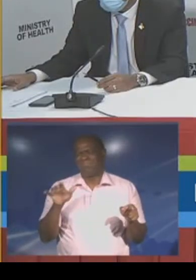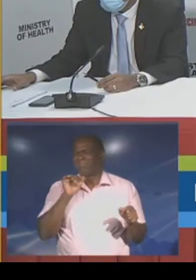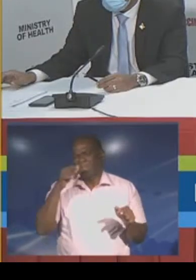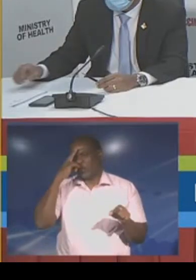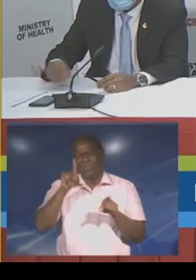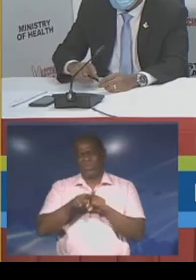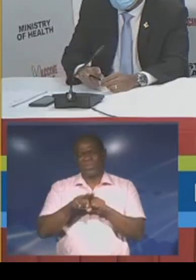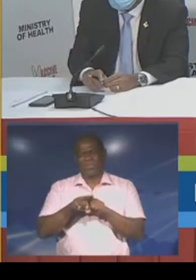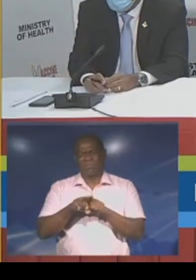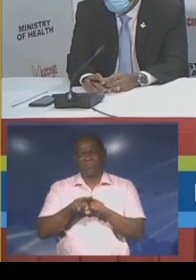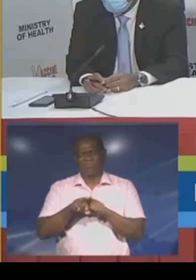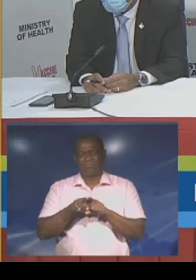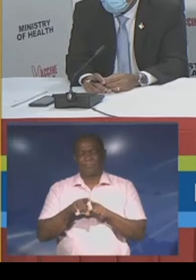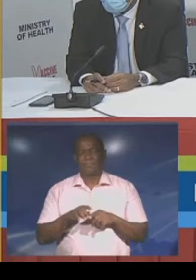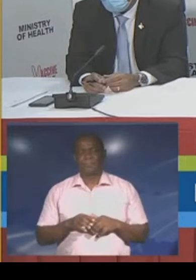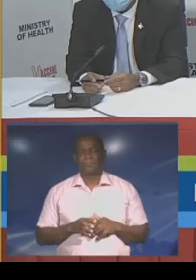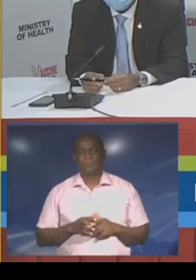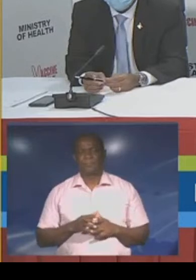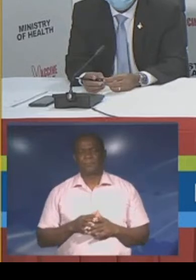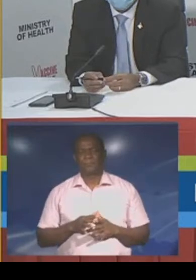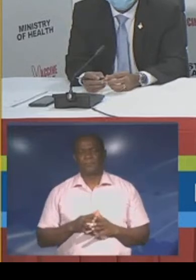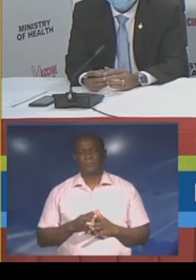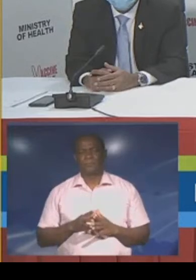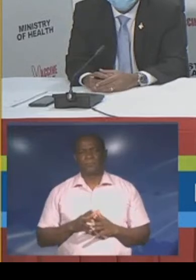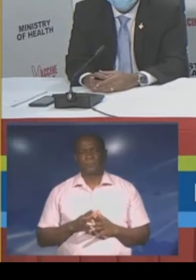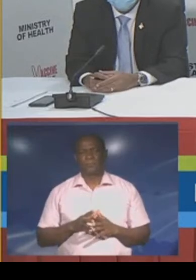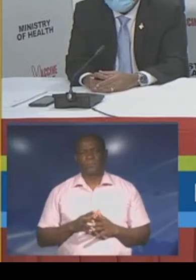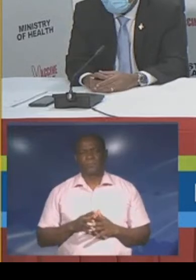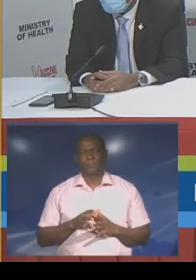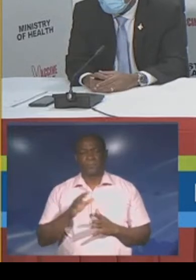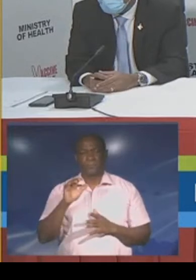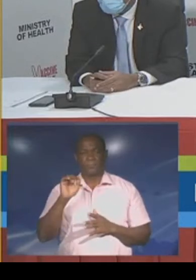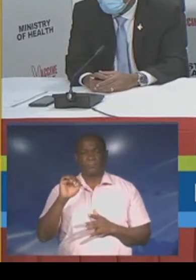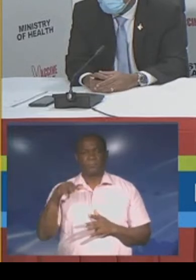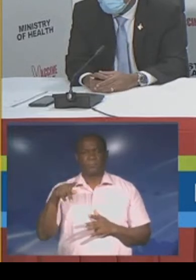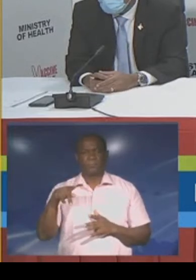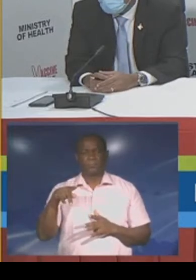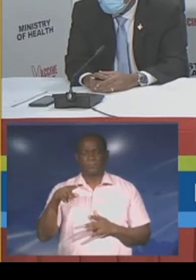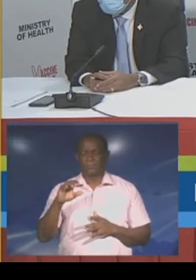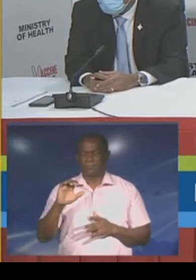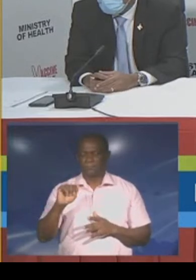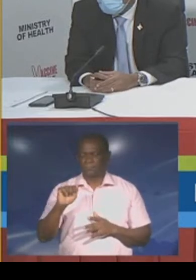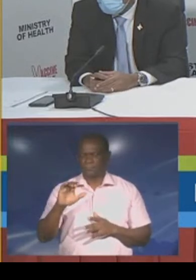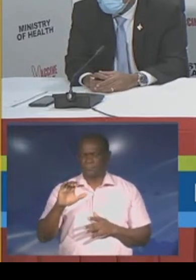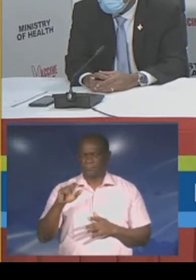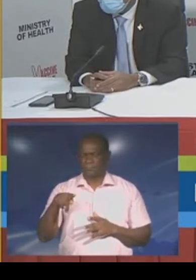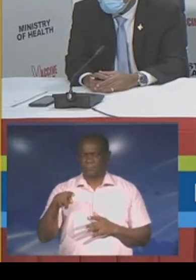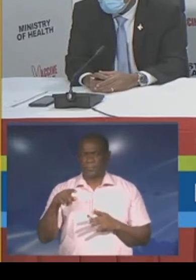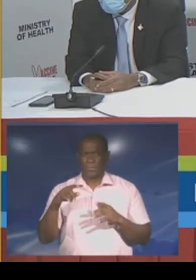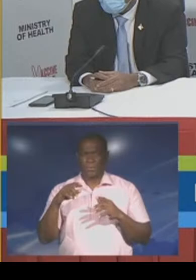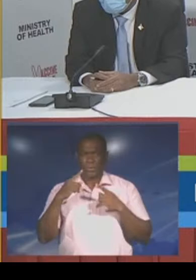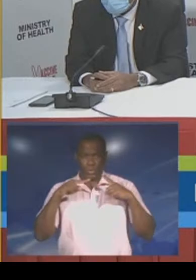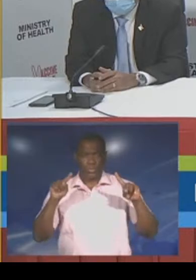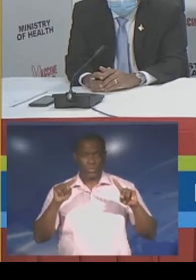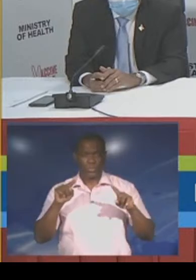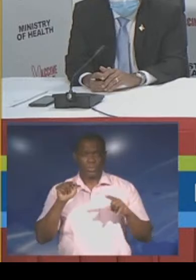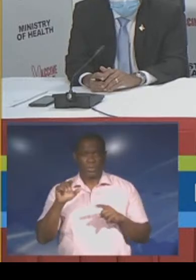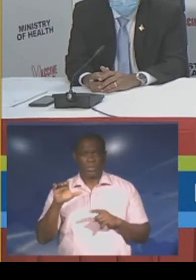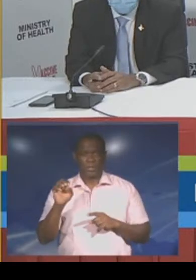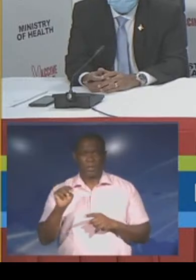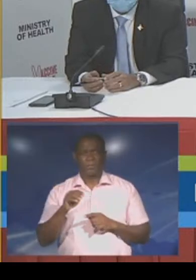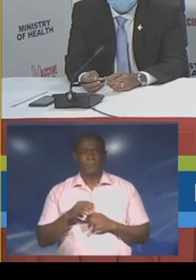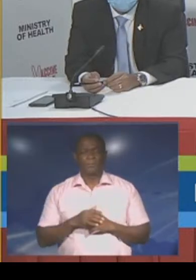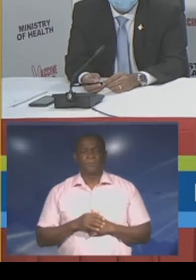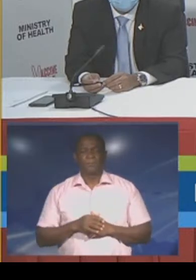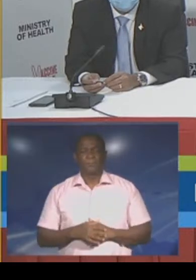Thank you very much. We go back to azpnews.com for a follow-up question. Thank you again. Minister,